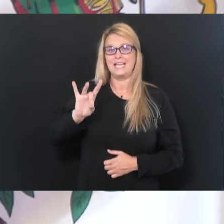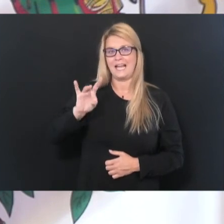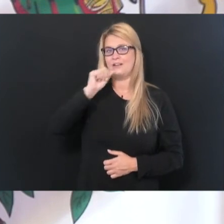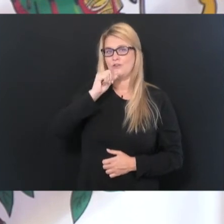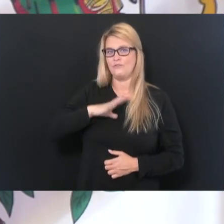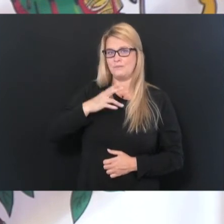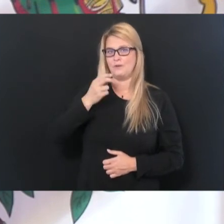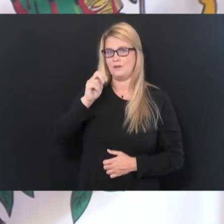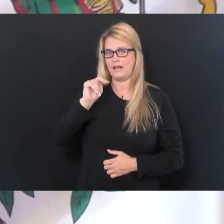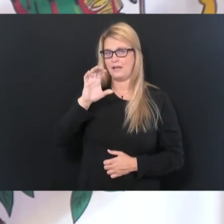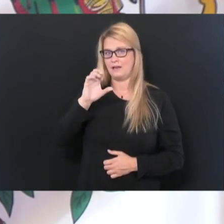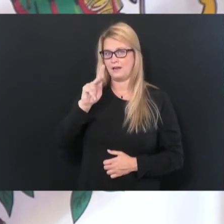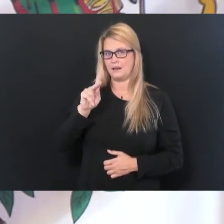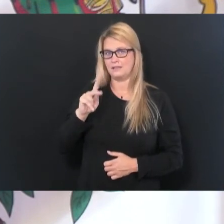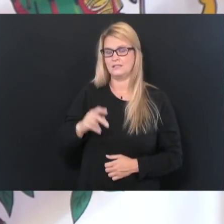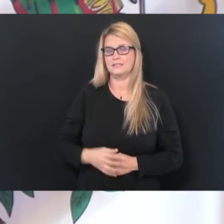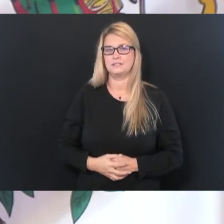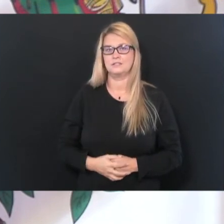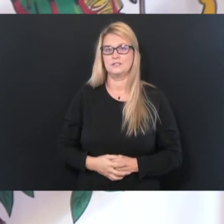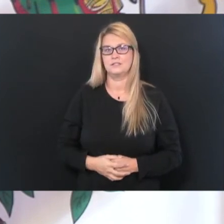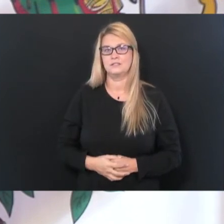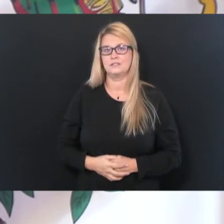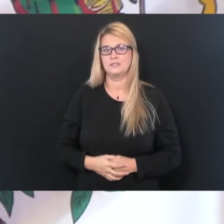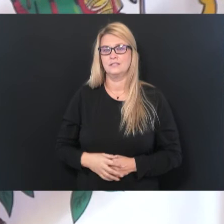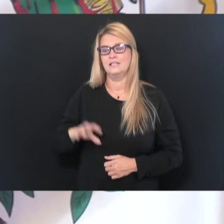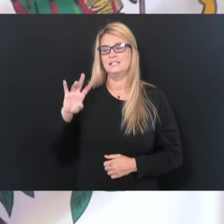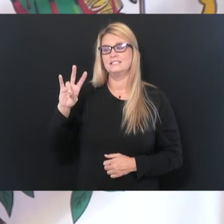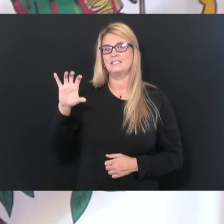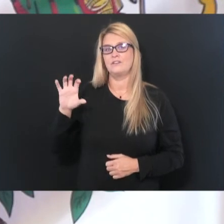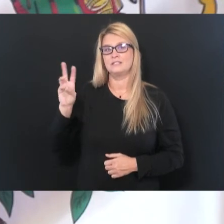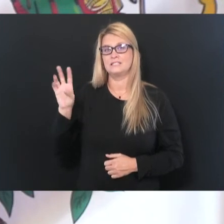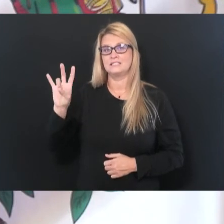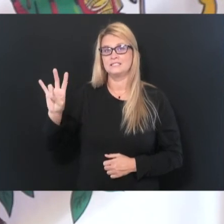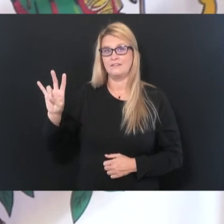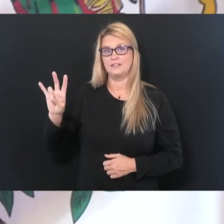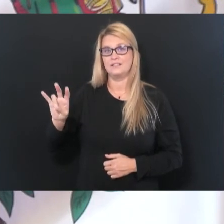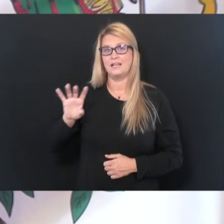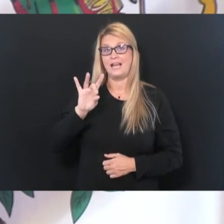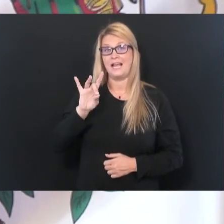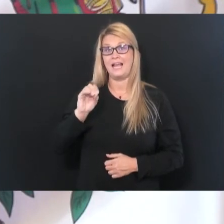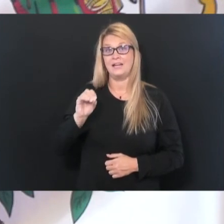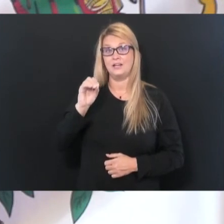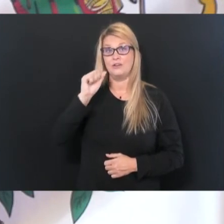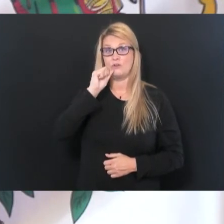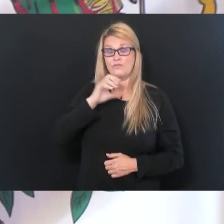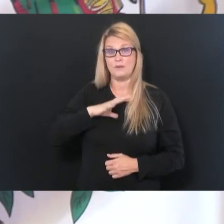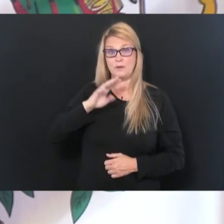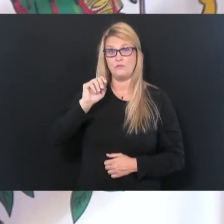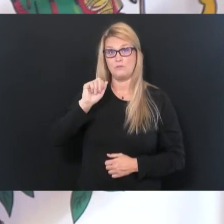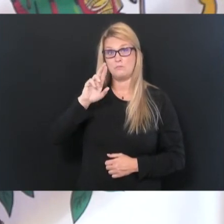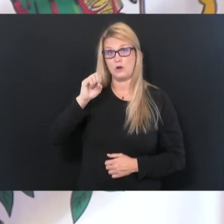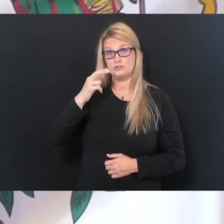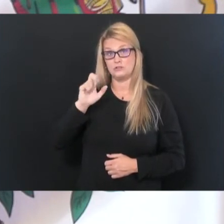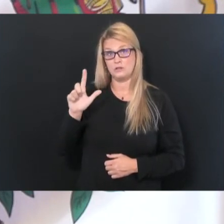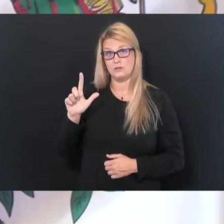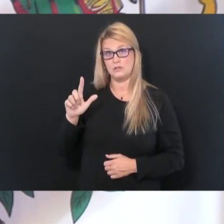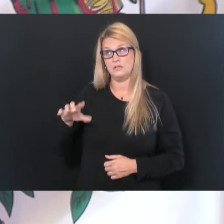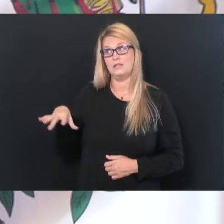Hancock County. Our 767th death, an 80-year-old female from Marshall County.